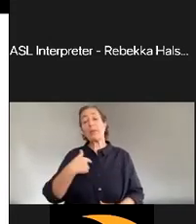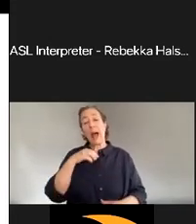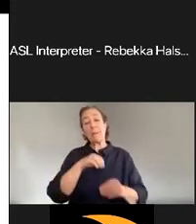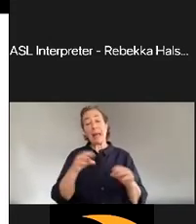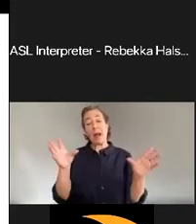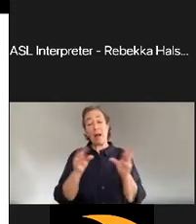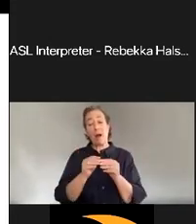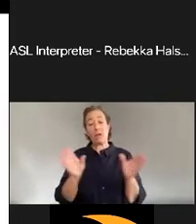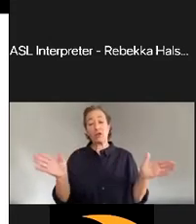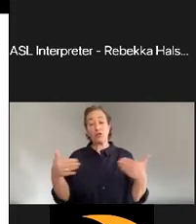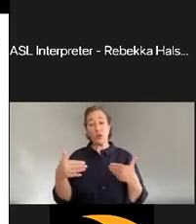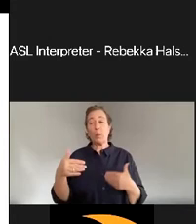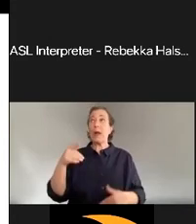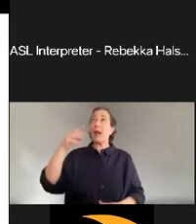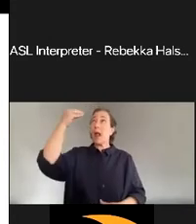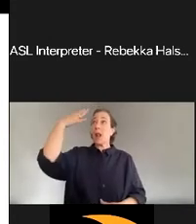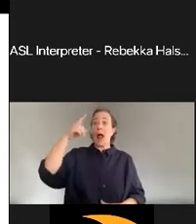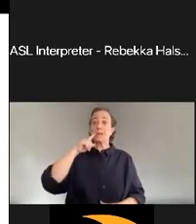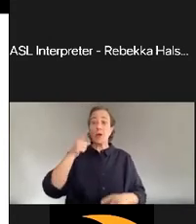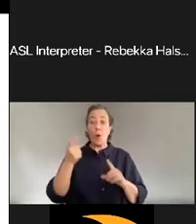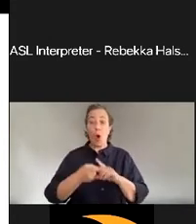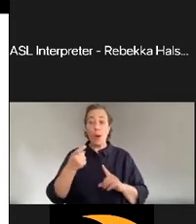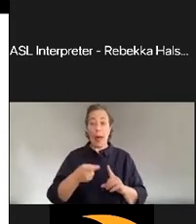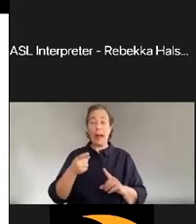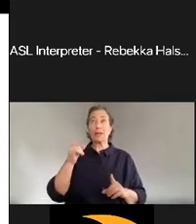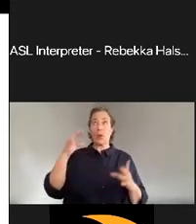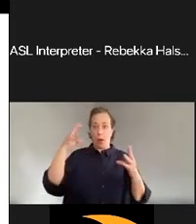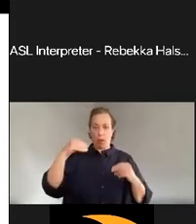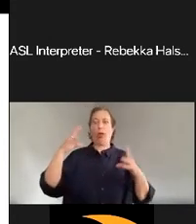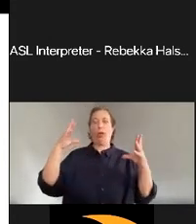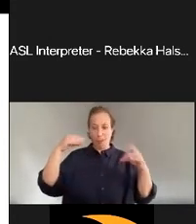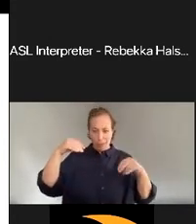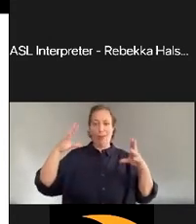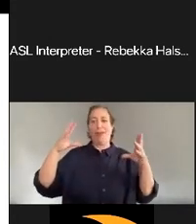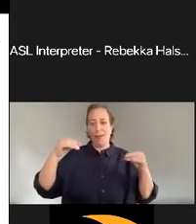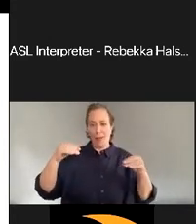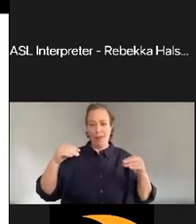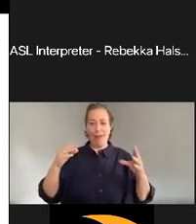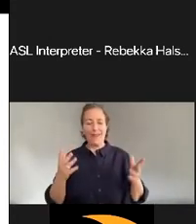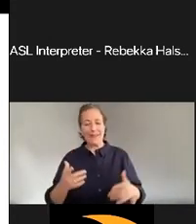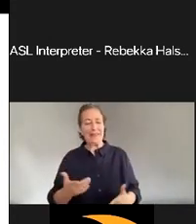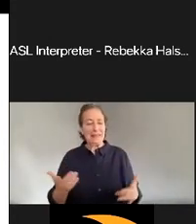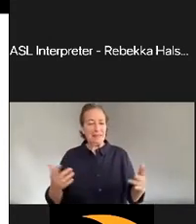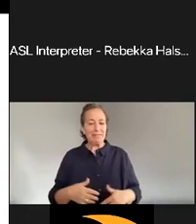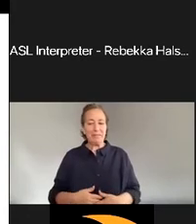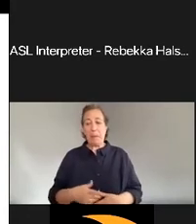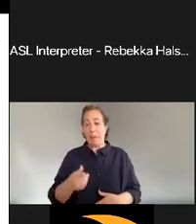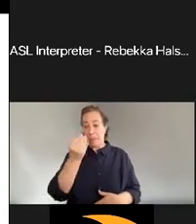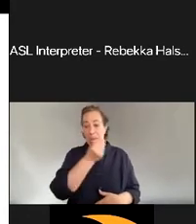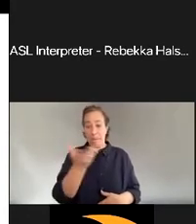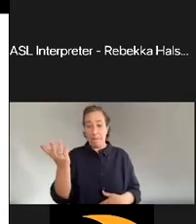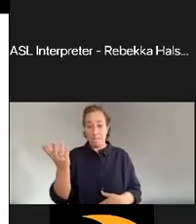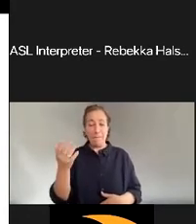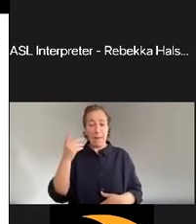the lights are automatic. So it's sort of been going on and off as I've been sitting here in case that's distracting. I hope